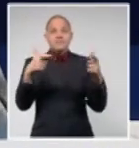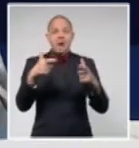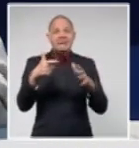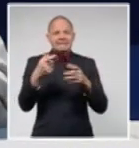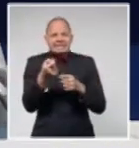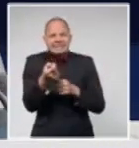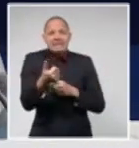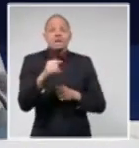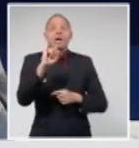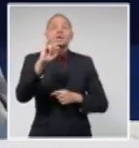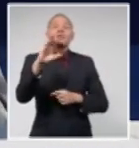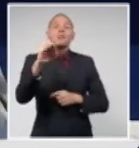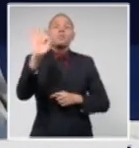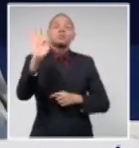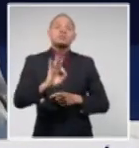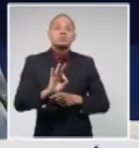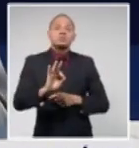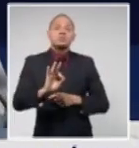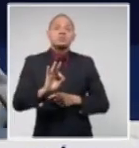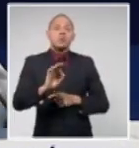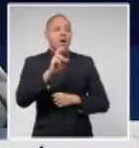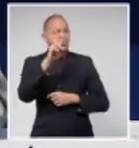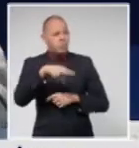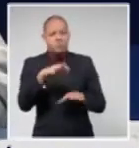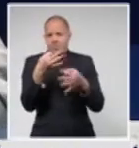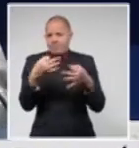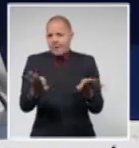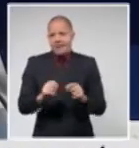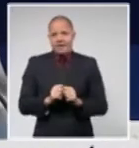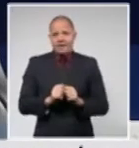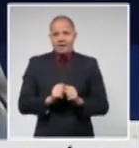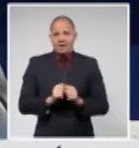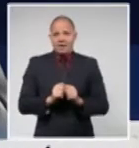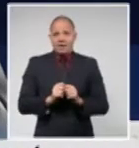been asymptomatic at the time of testing.